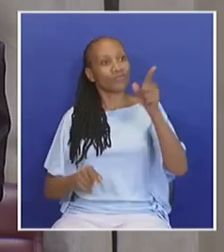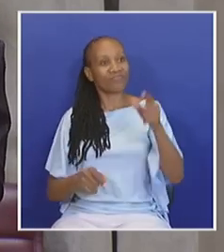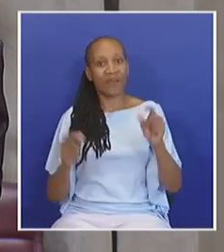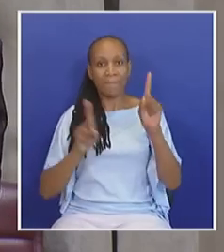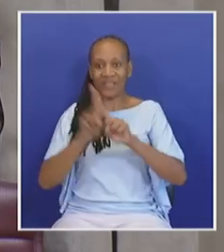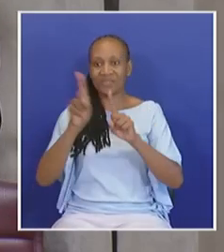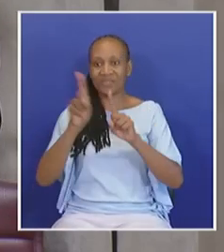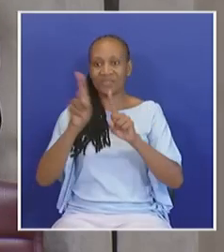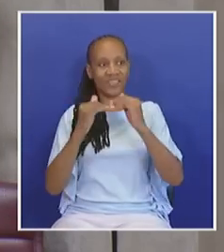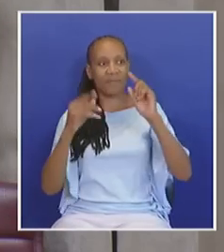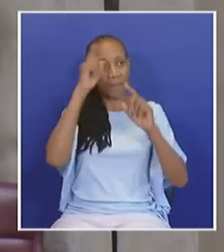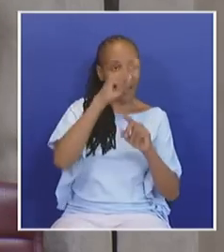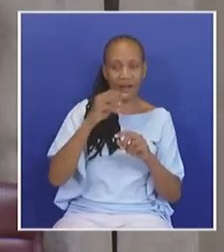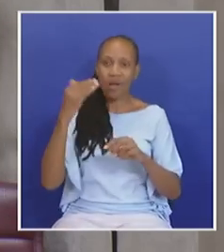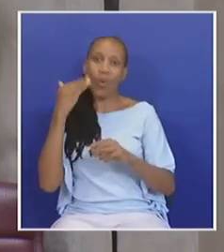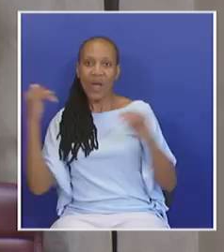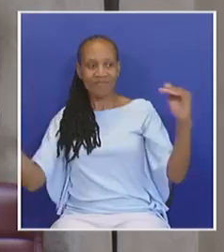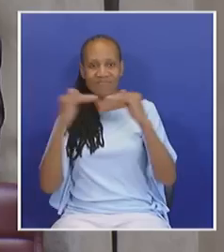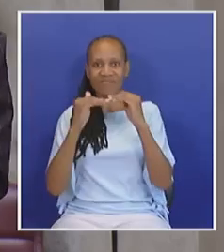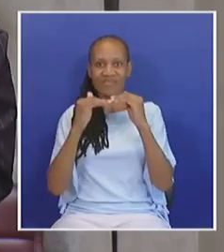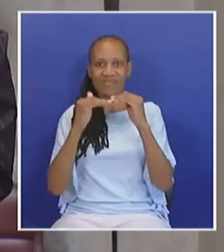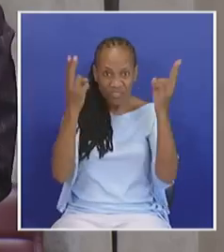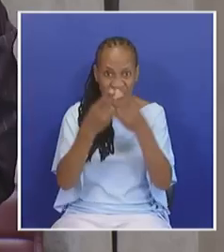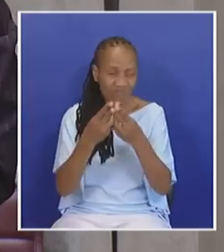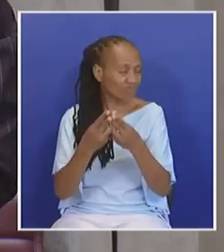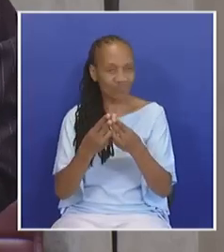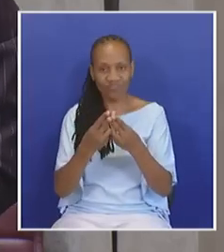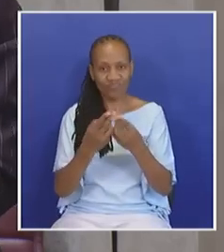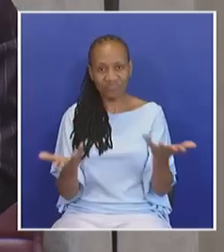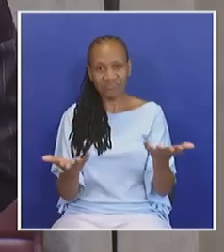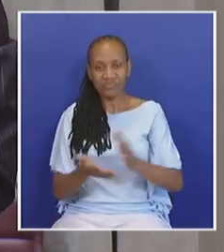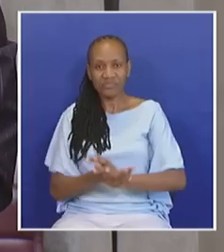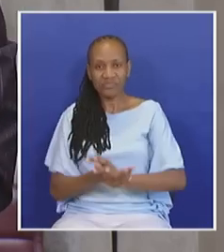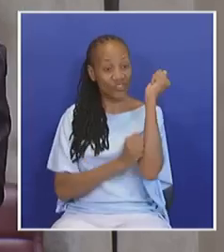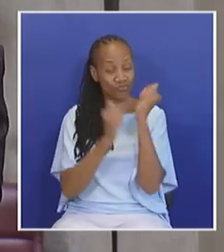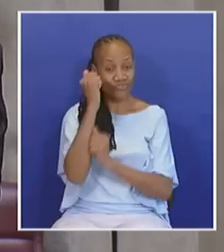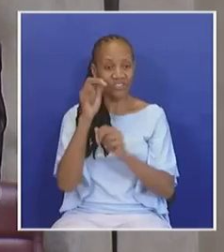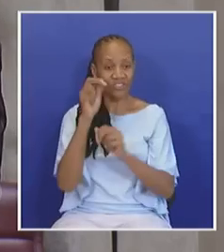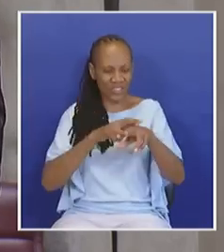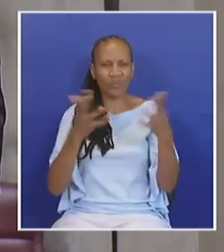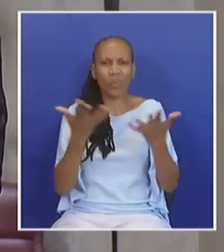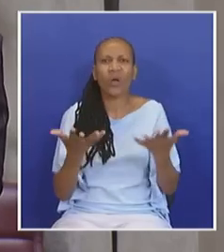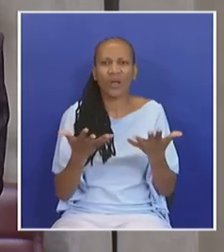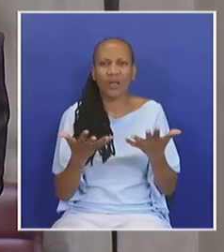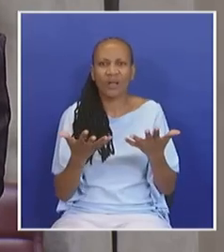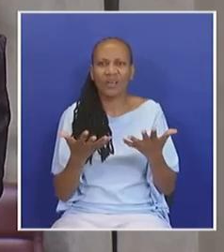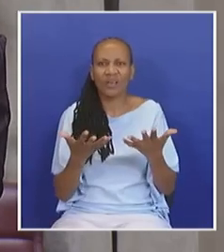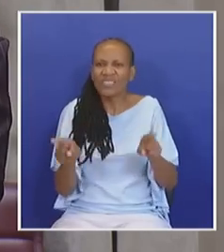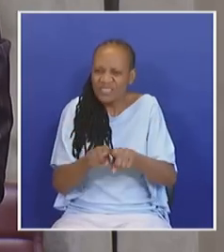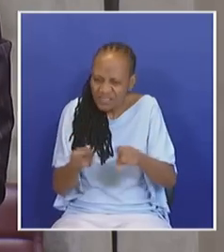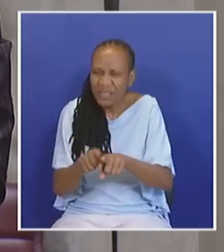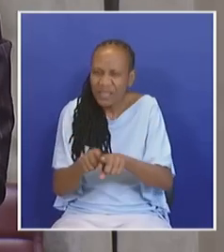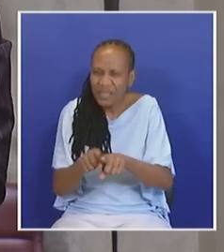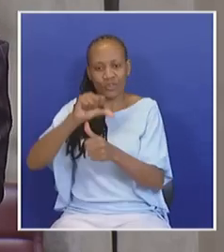field with their white and international counterparts. Structural racism has thus been the defining feature of